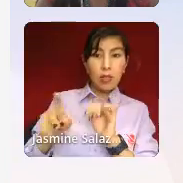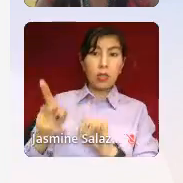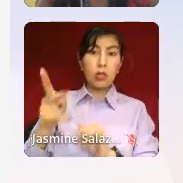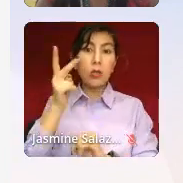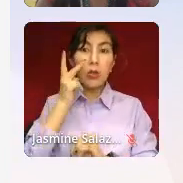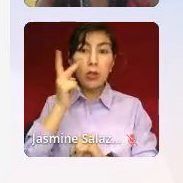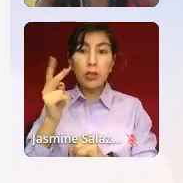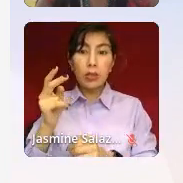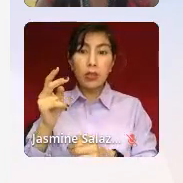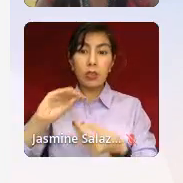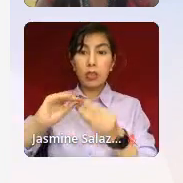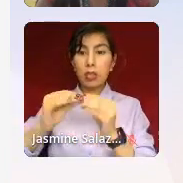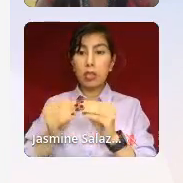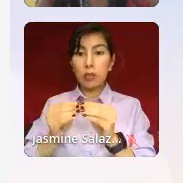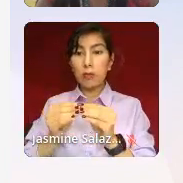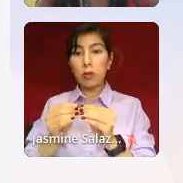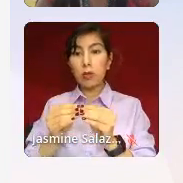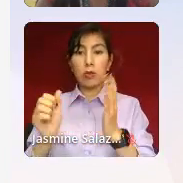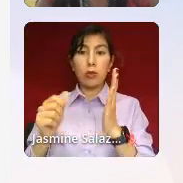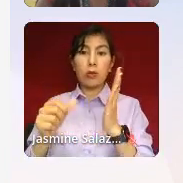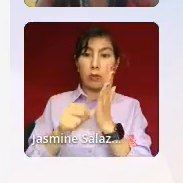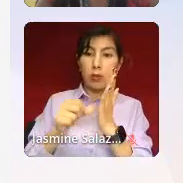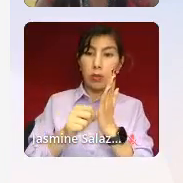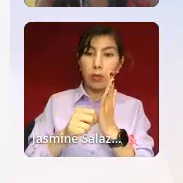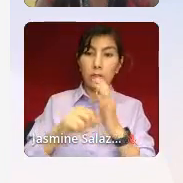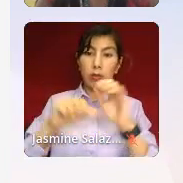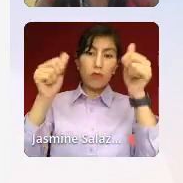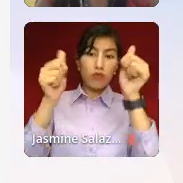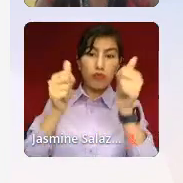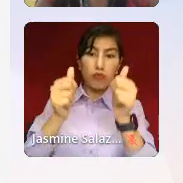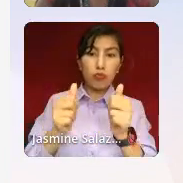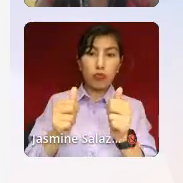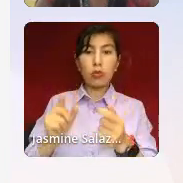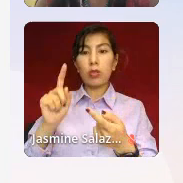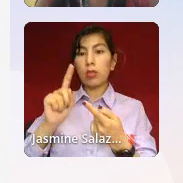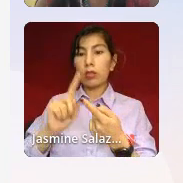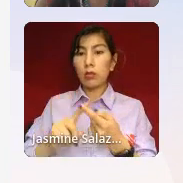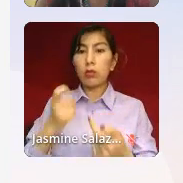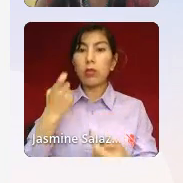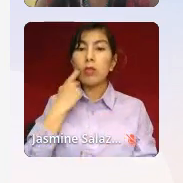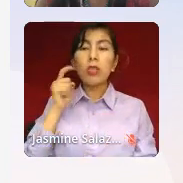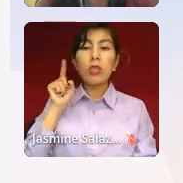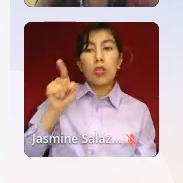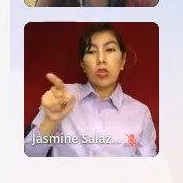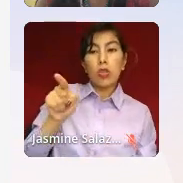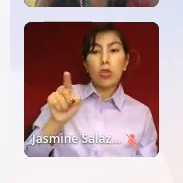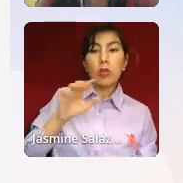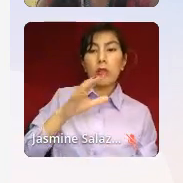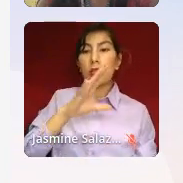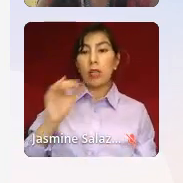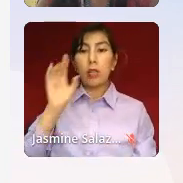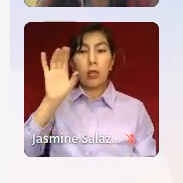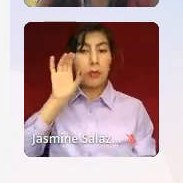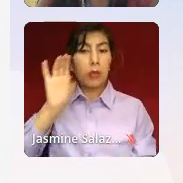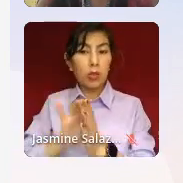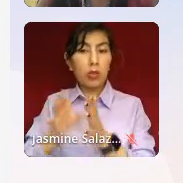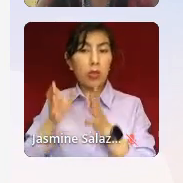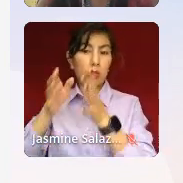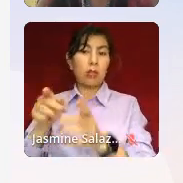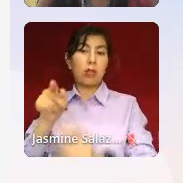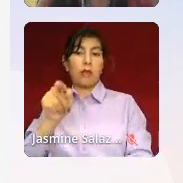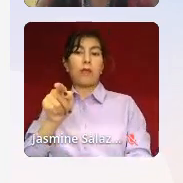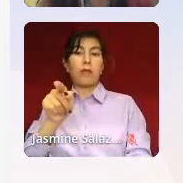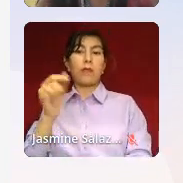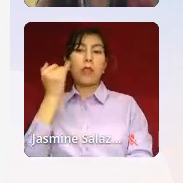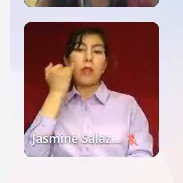of profiles slowly begin to dwindle down until it's just her name and her image left. And if you were to